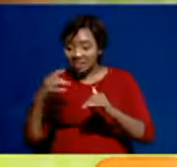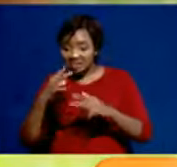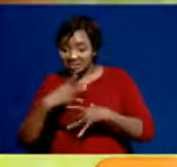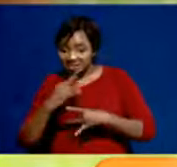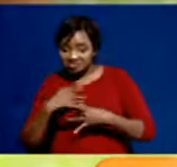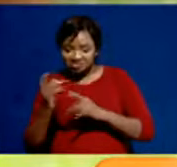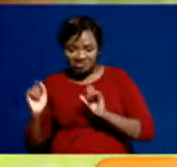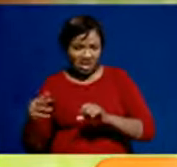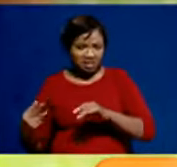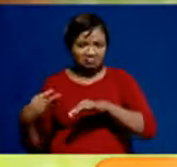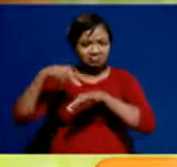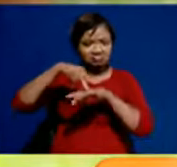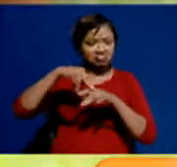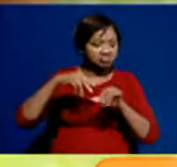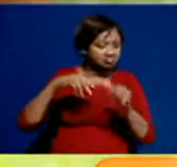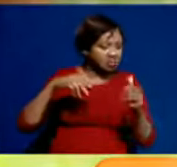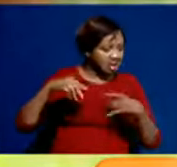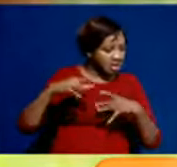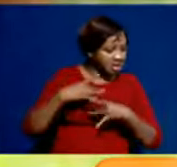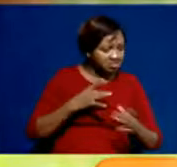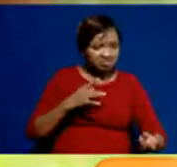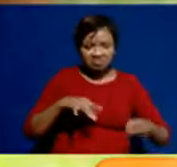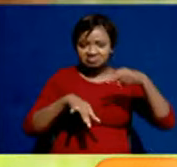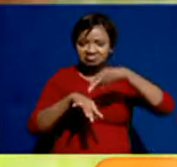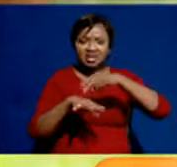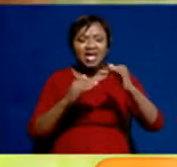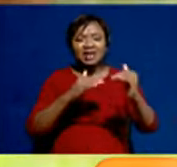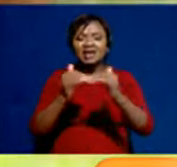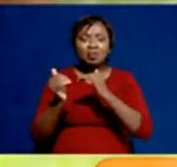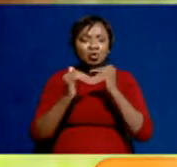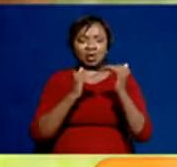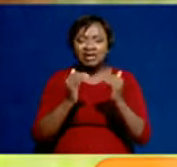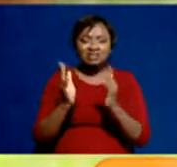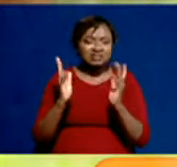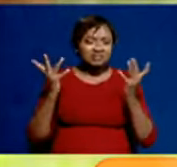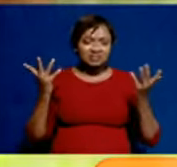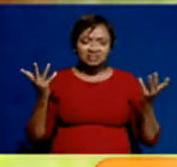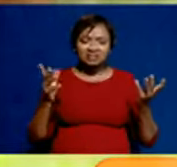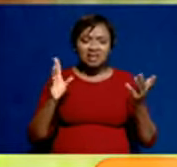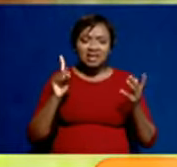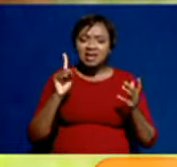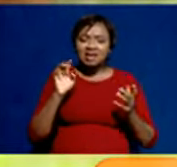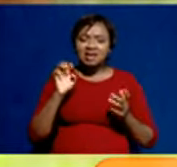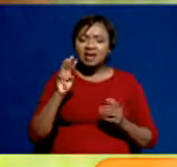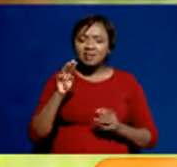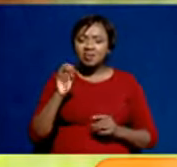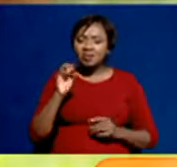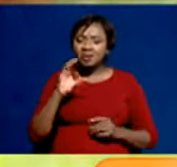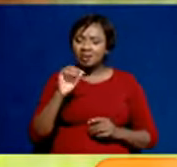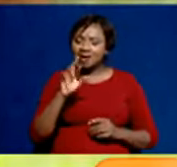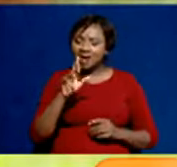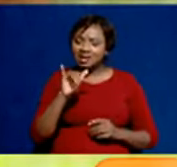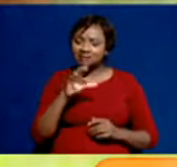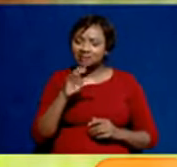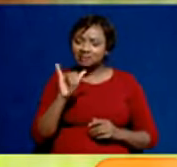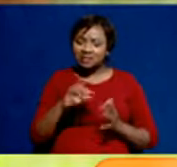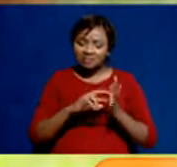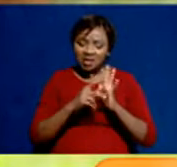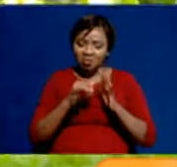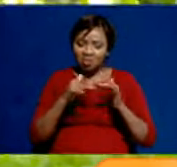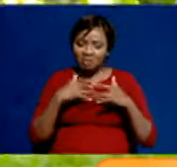up. Mm-hmm. Yeah, it's just part of democracy. That's the way I see it. So I was not rattled one